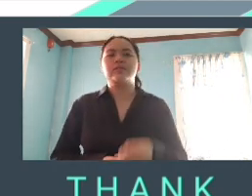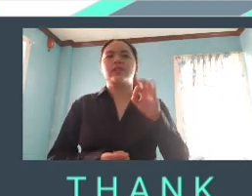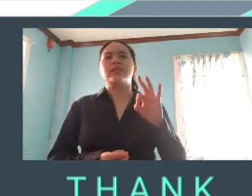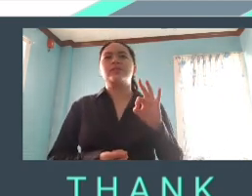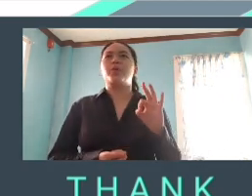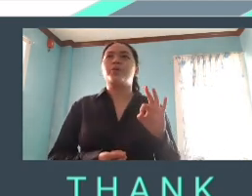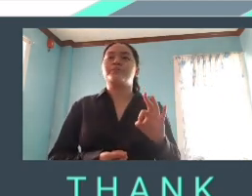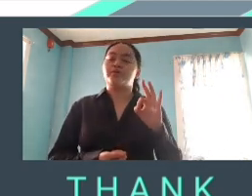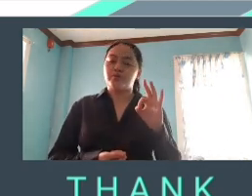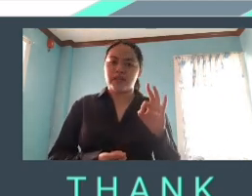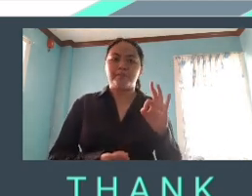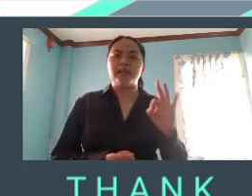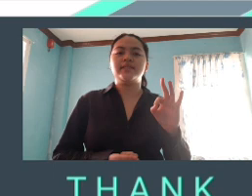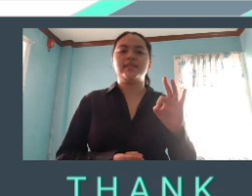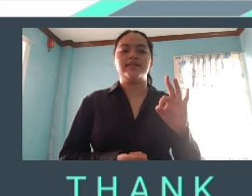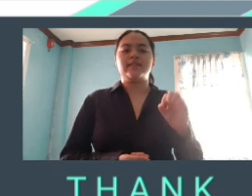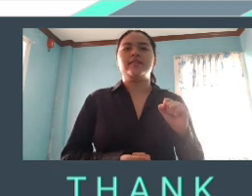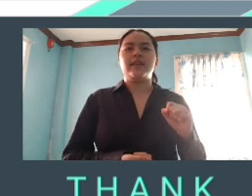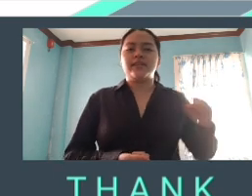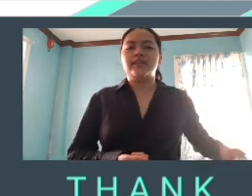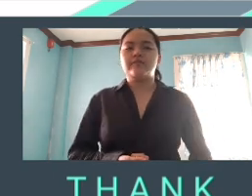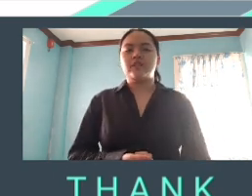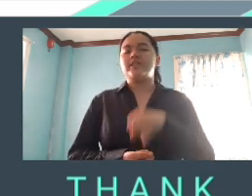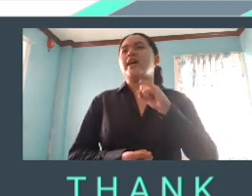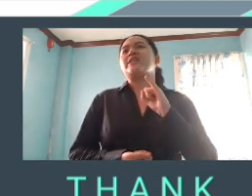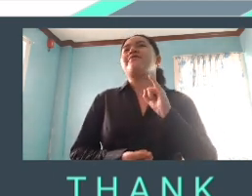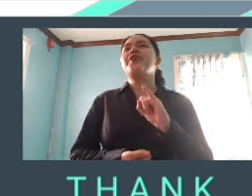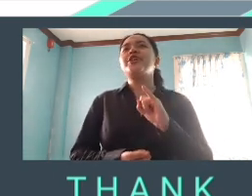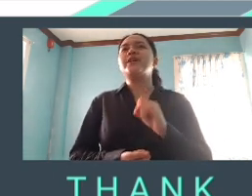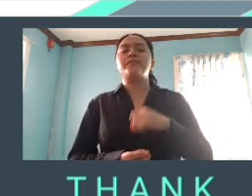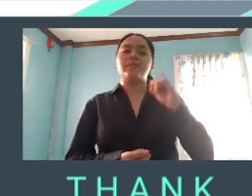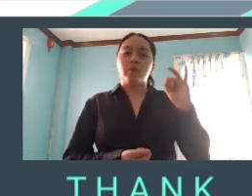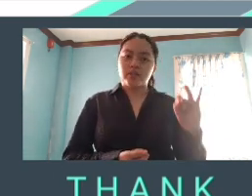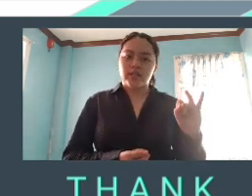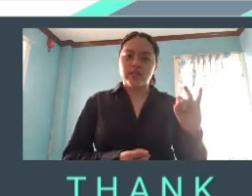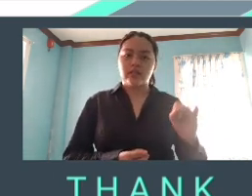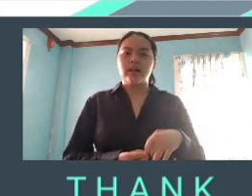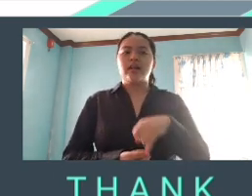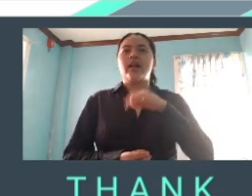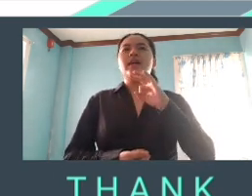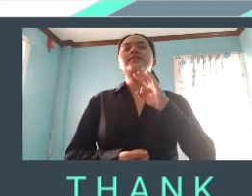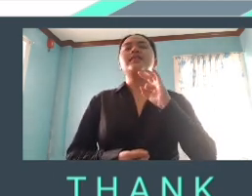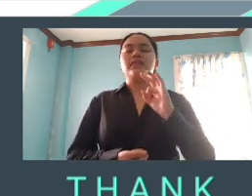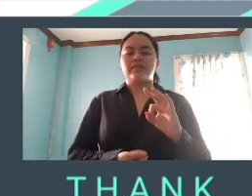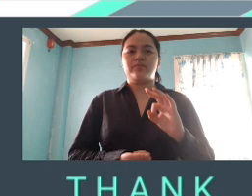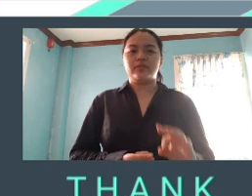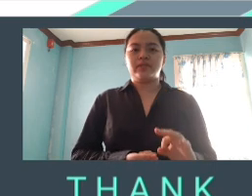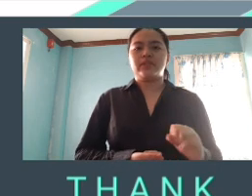are those 3 spore-producing plants? Yes, which is the fern, mosses,